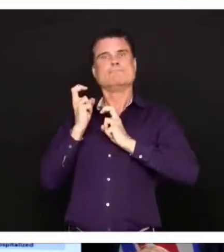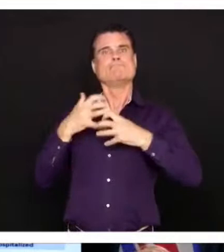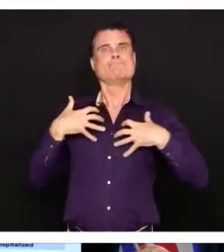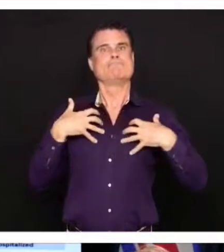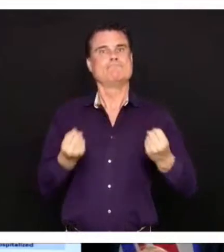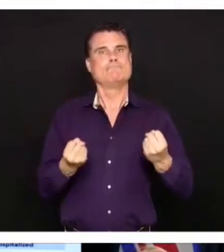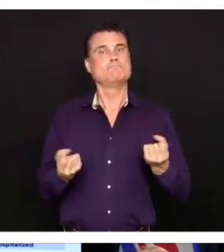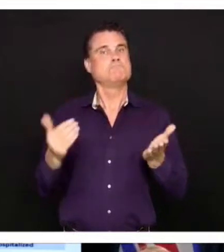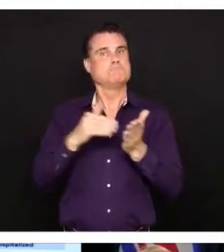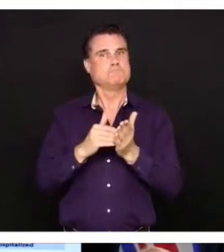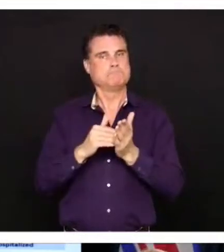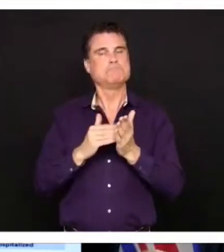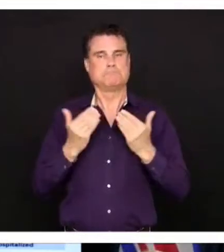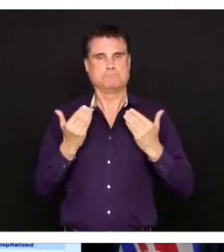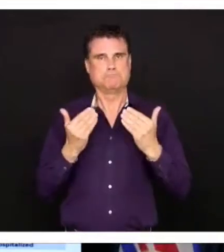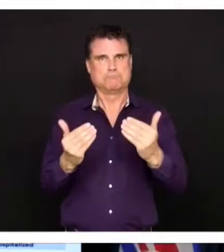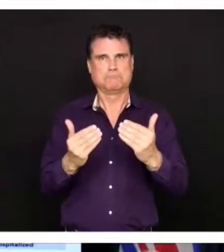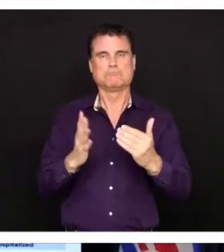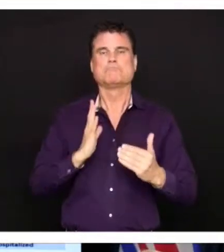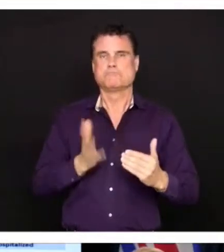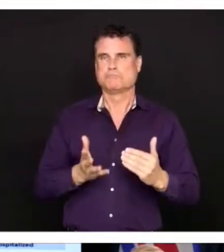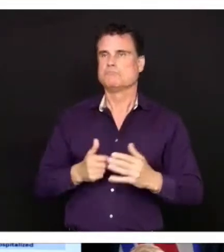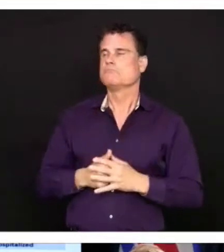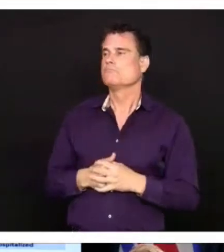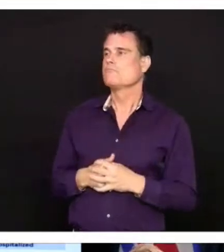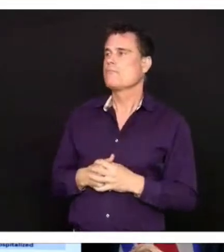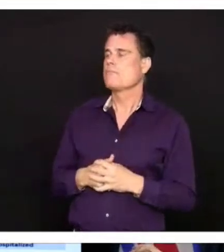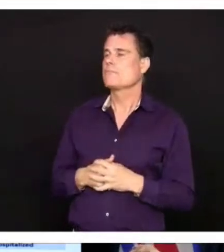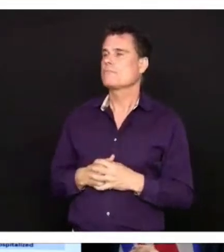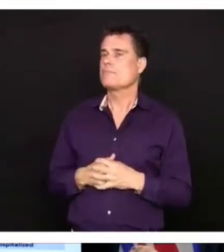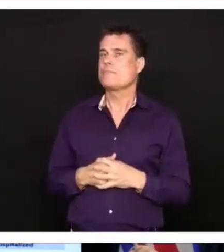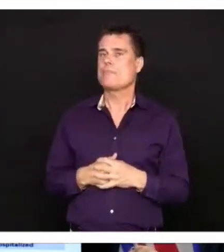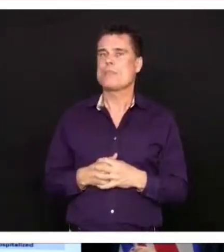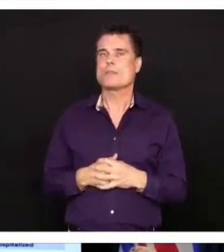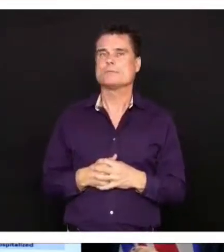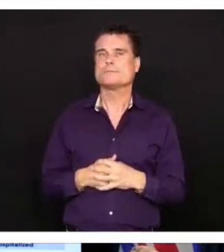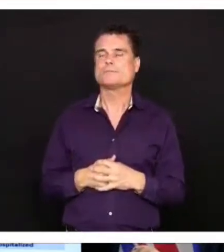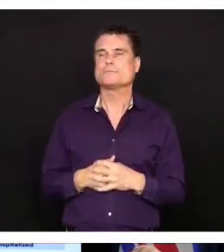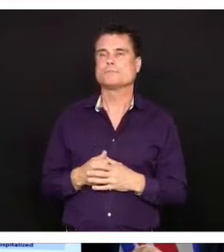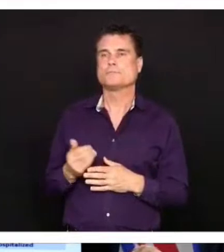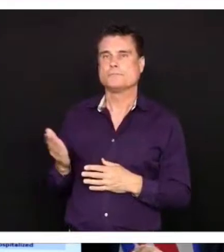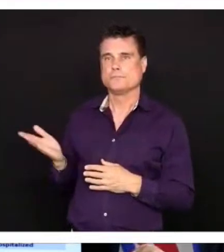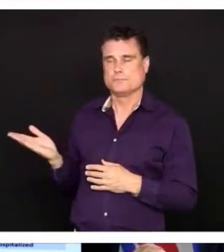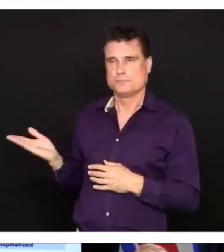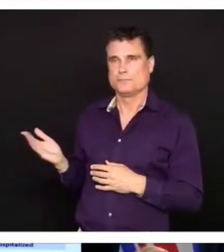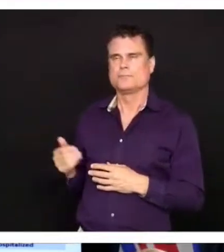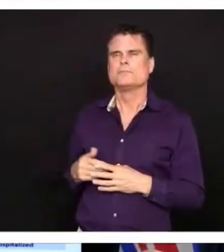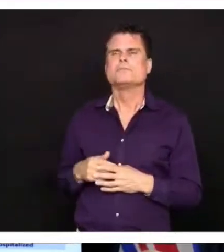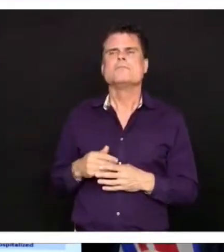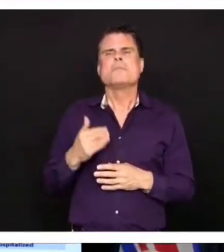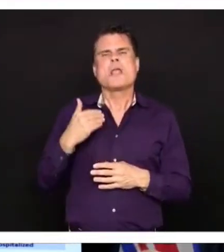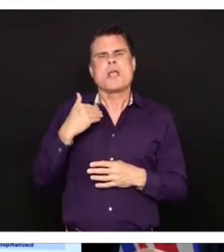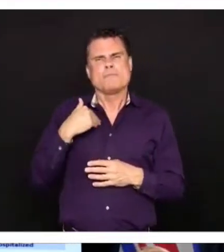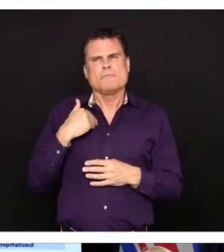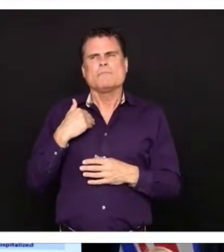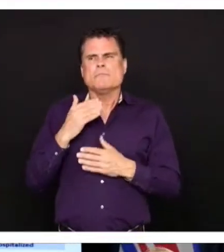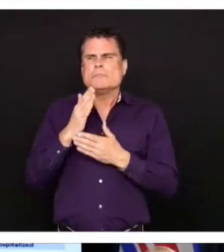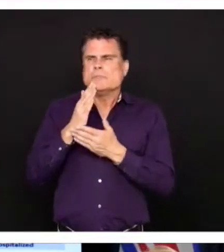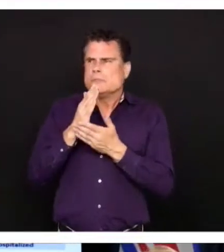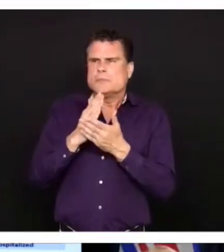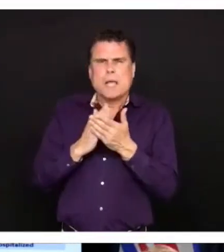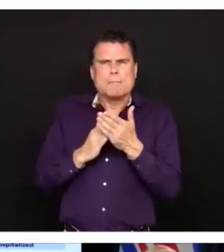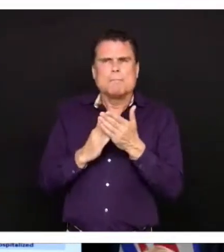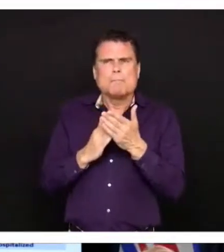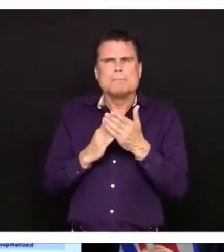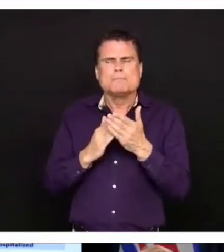on the underlying illnesses that people have, and about a third of people, a little over a third, have had at least